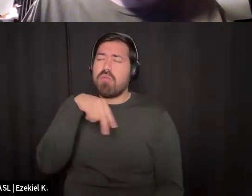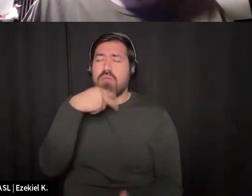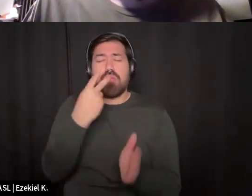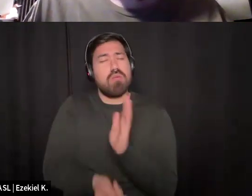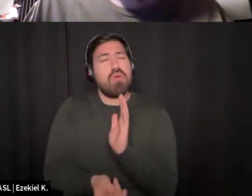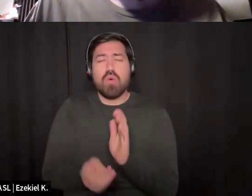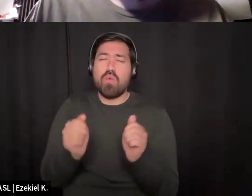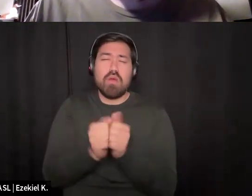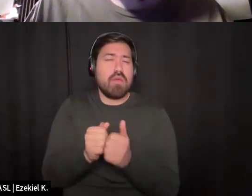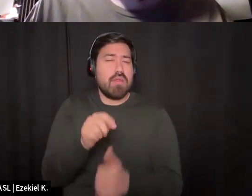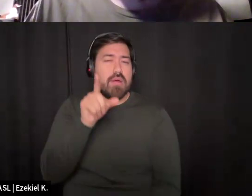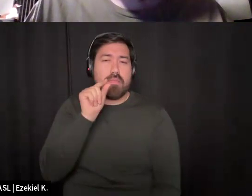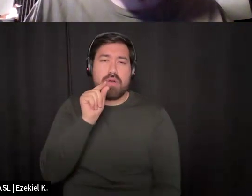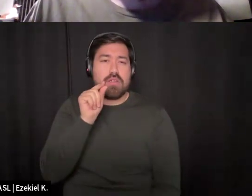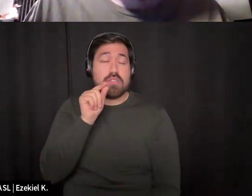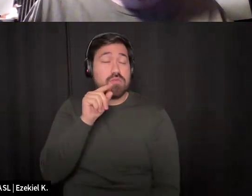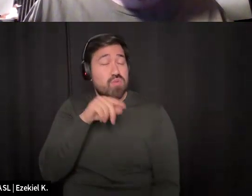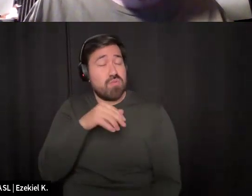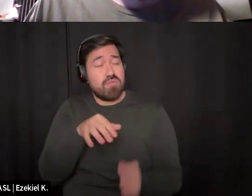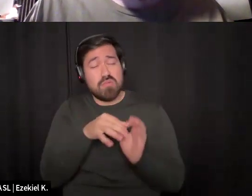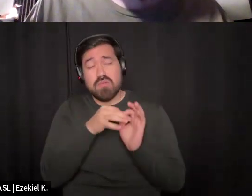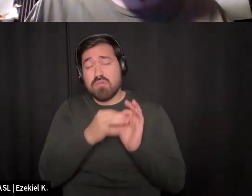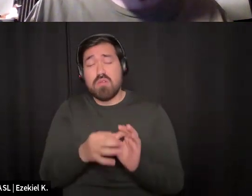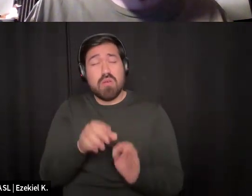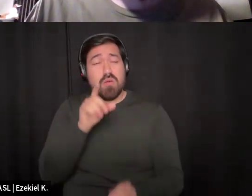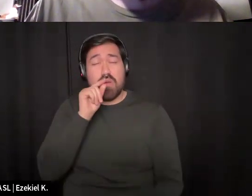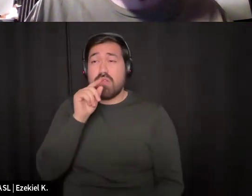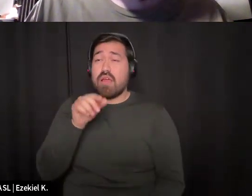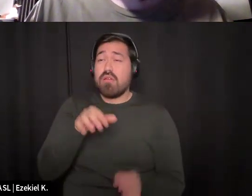birds even more, because when we fall in love with birds, we fall in love with the